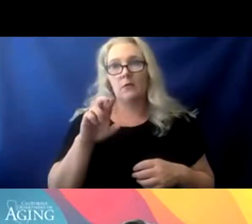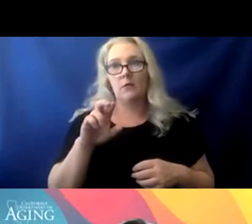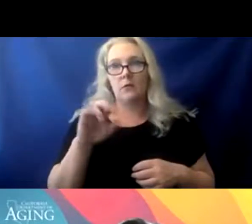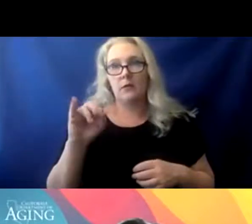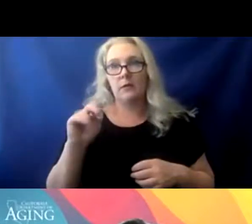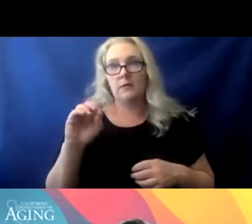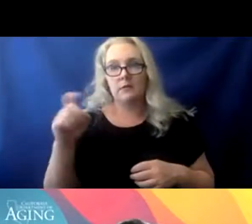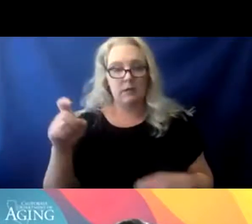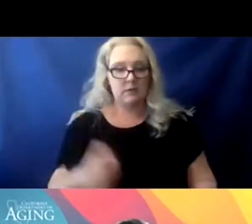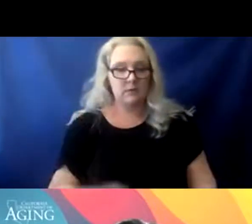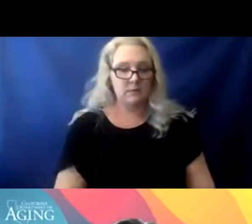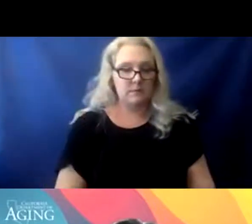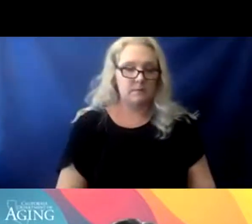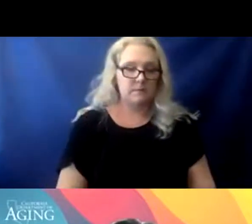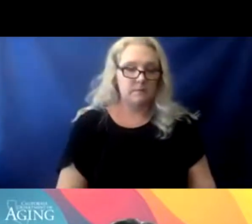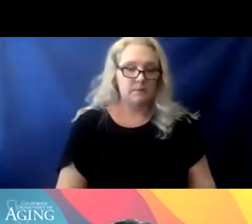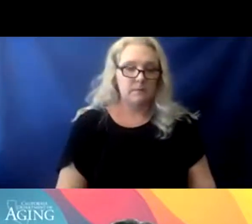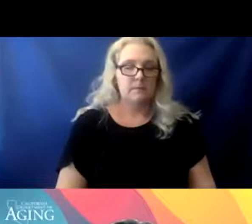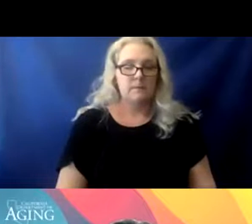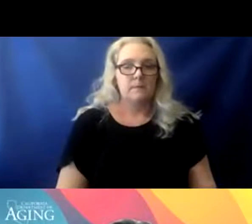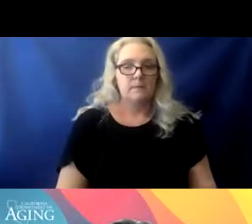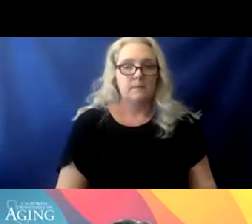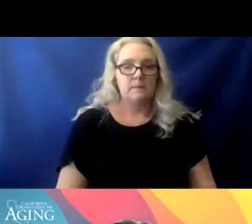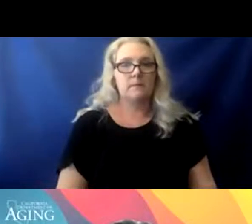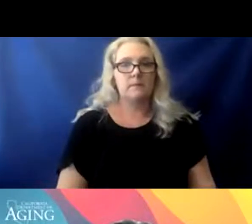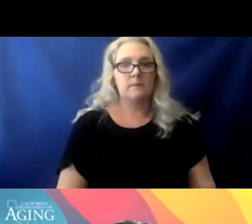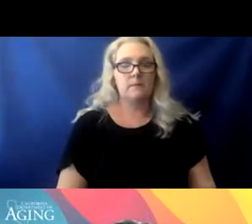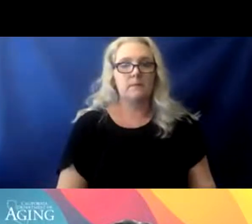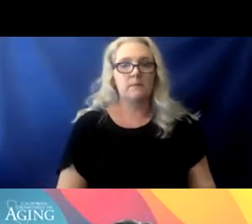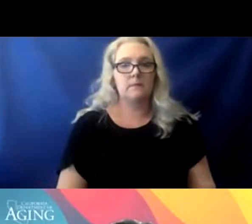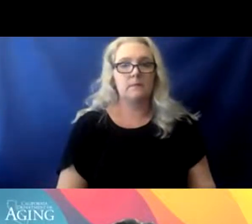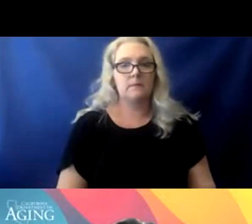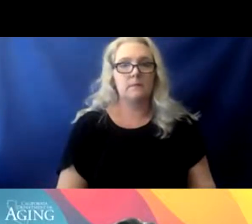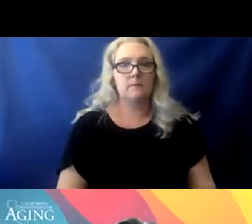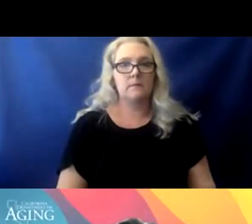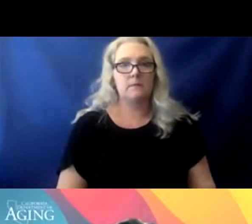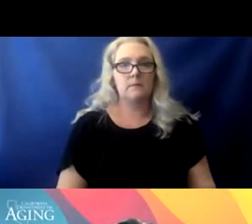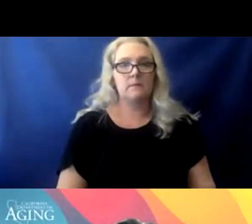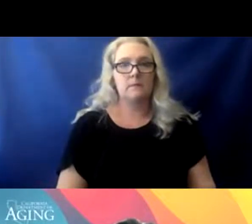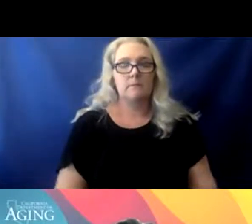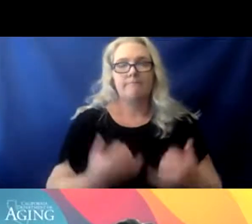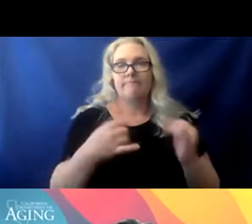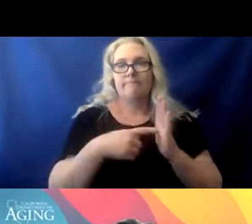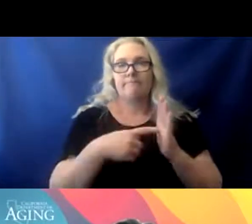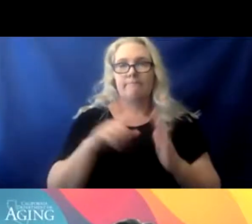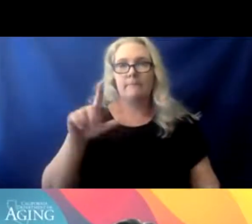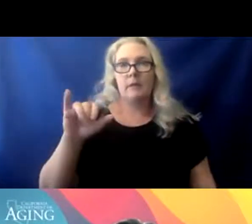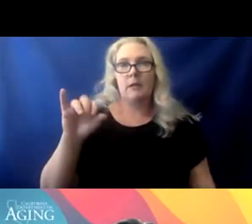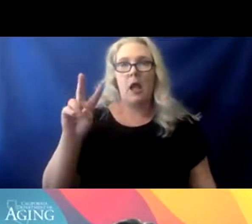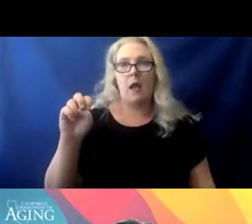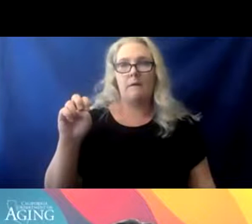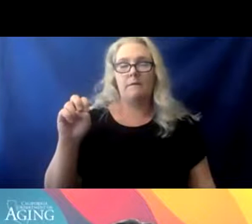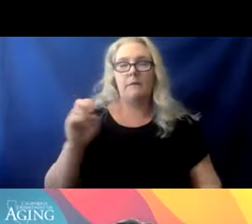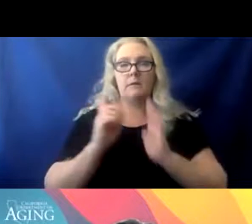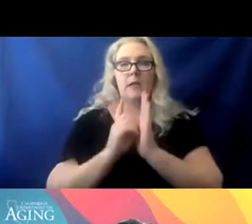slide. All right, so I'm going to go ahead and try to put us into live demo mode. So if you'll give me